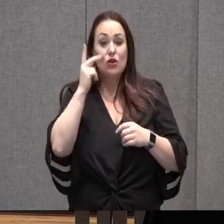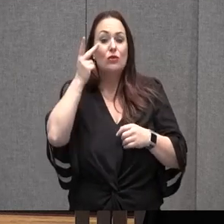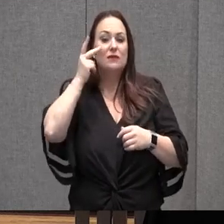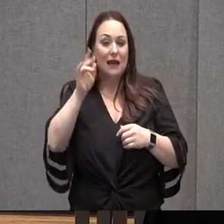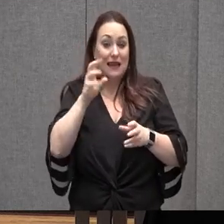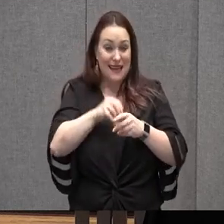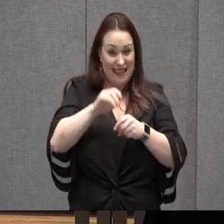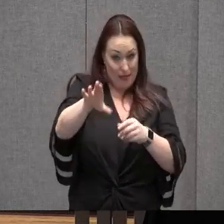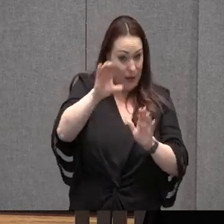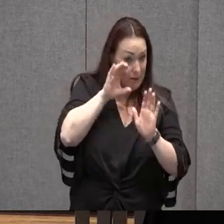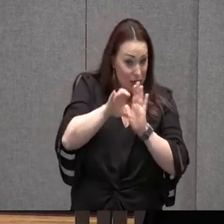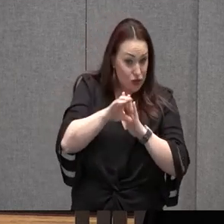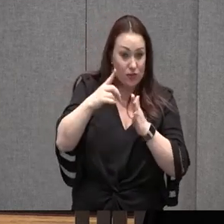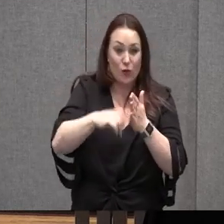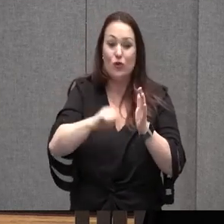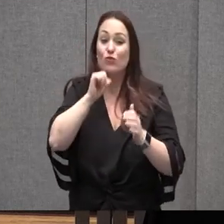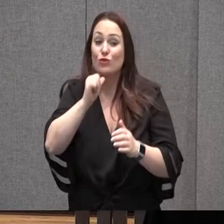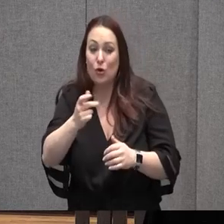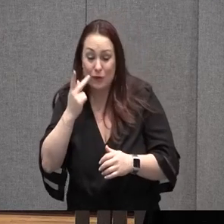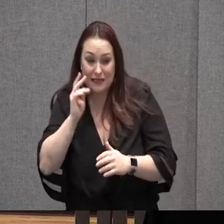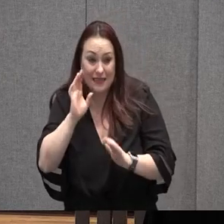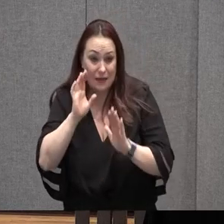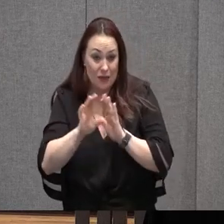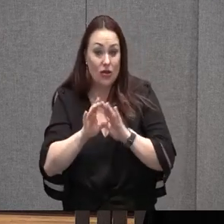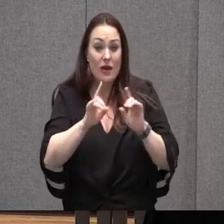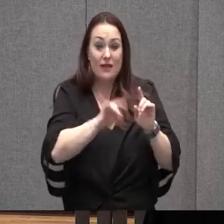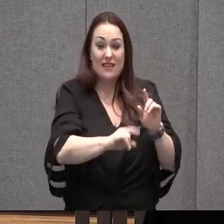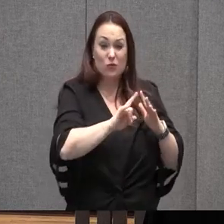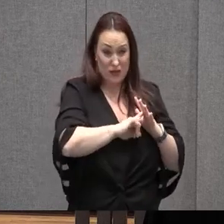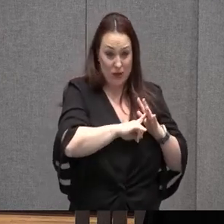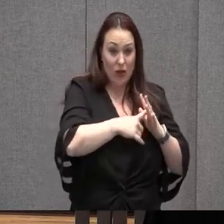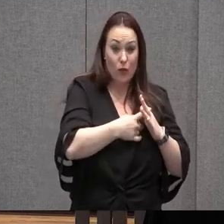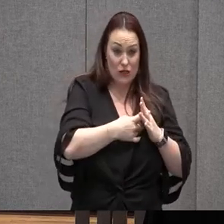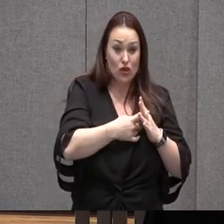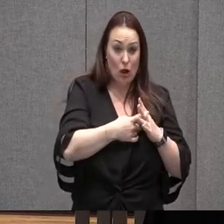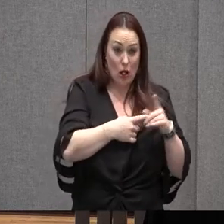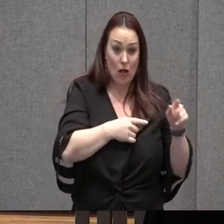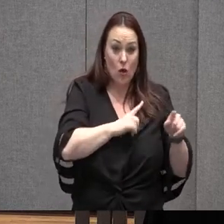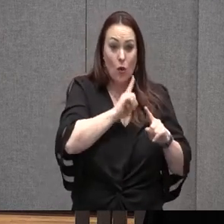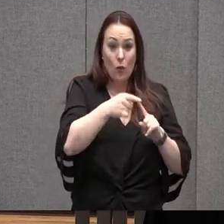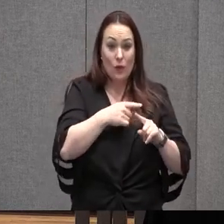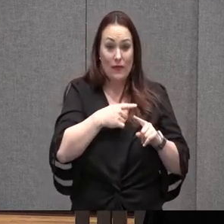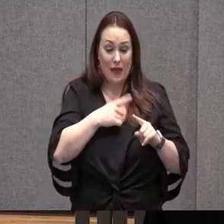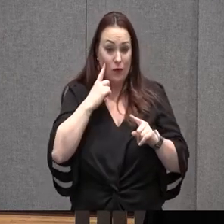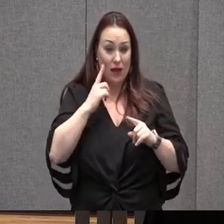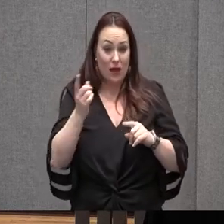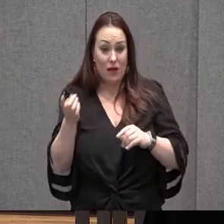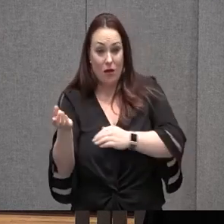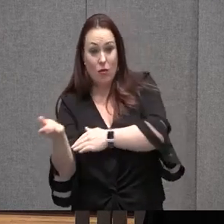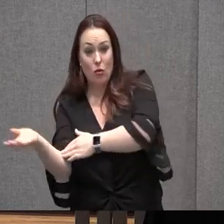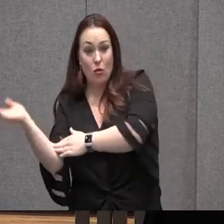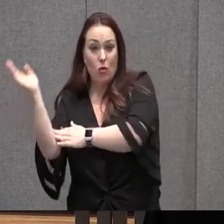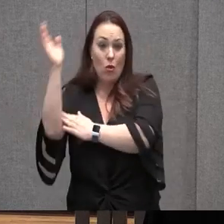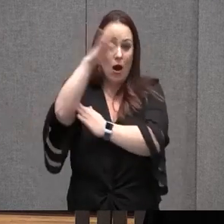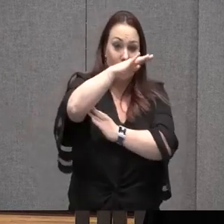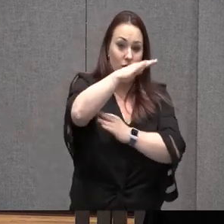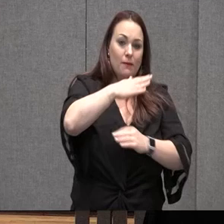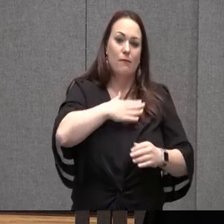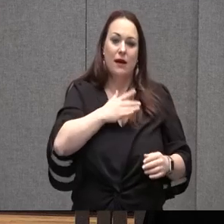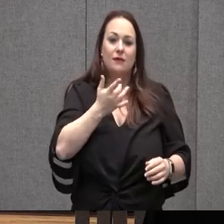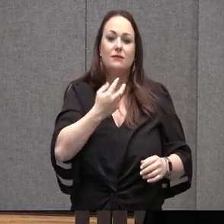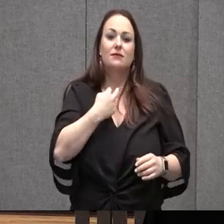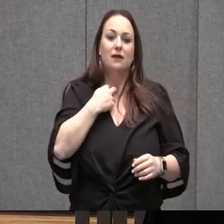pictures. So these were some of the original trebuchets, and what they found is that when they would launch them, mine got stuck here,